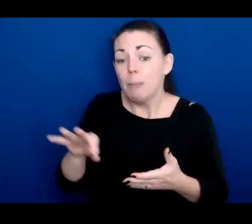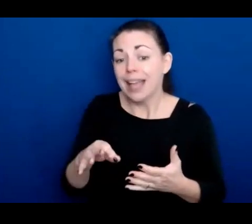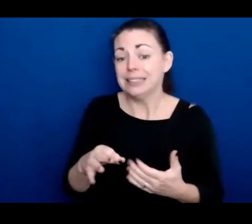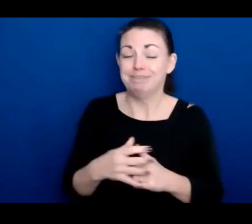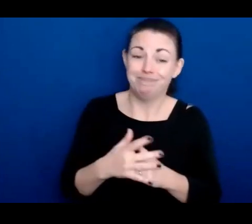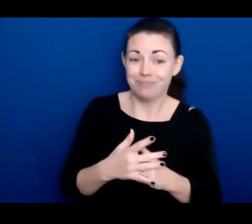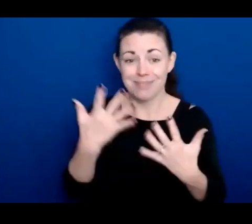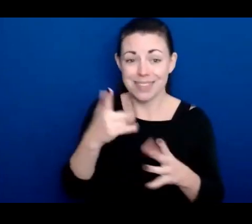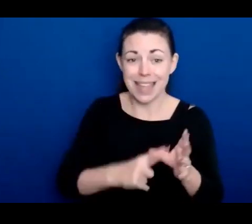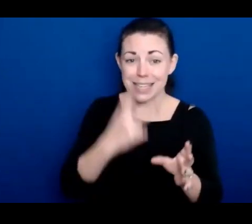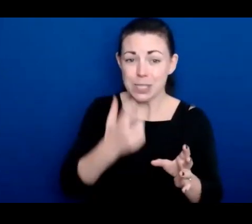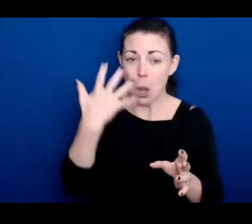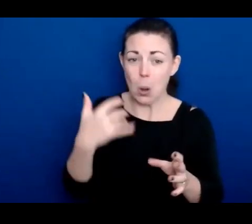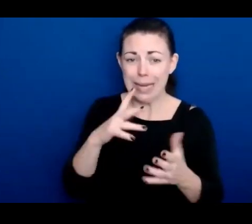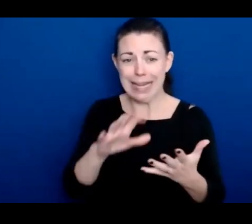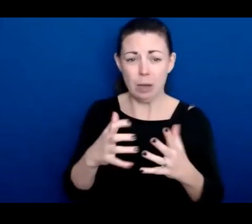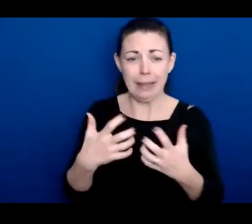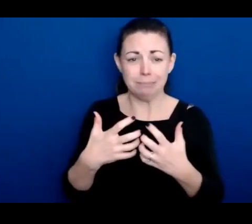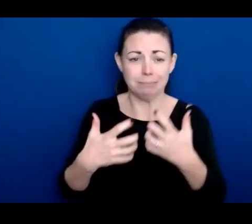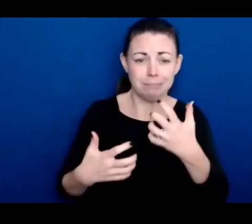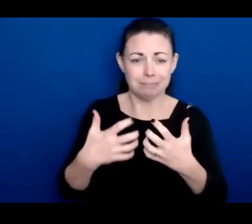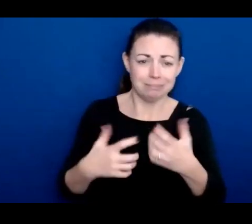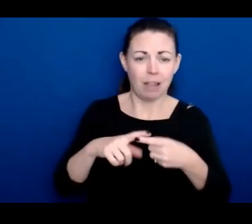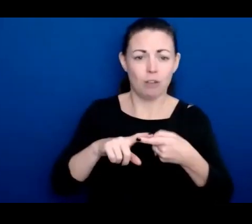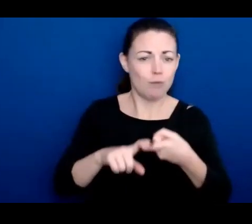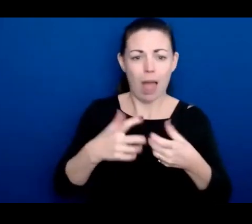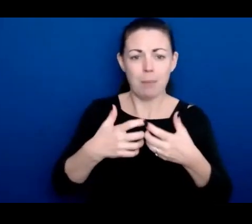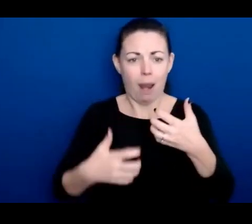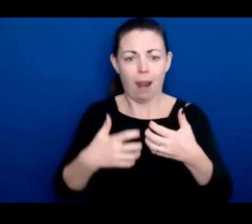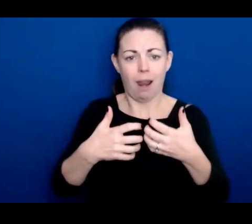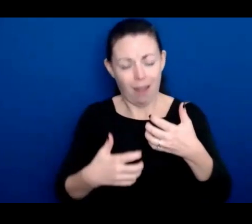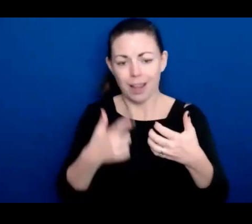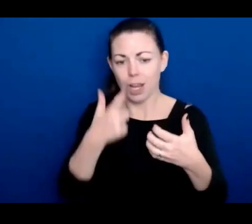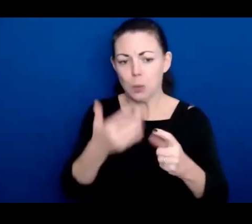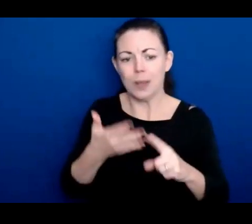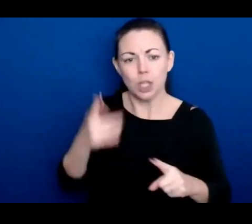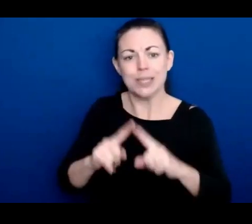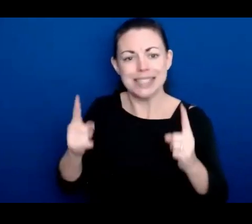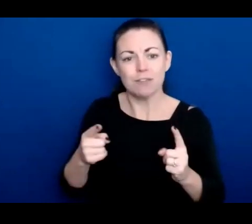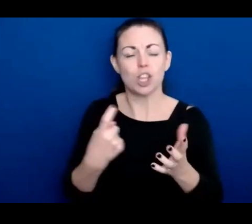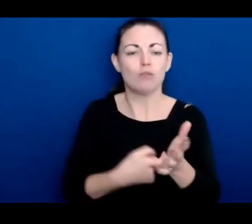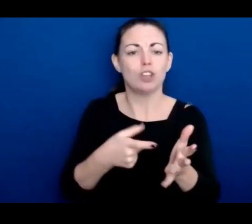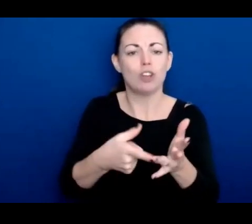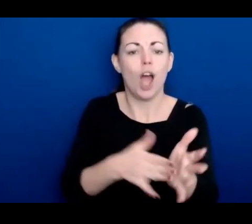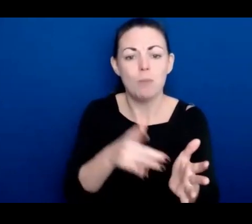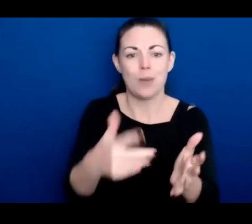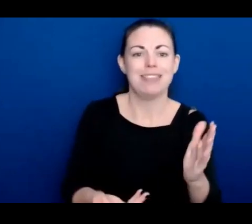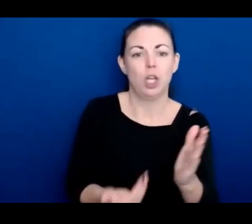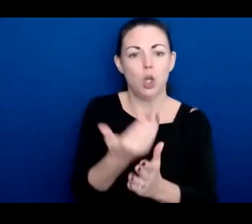wobbly and you know, a little bit unreliable, you will notice a difference with Roger On with the extra functionality.